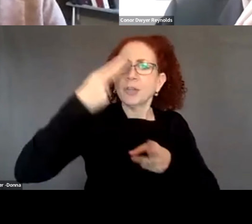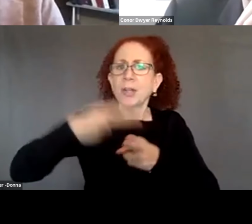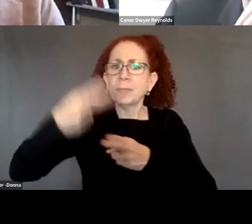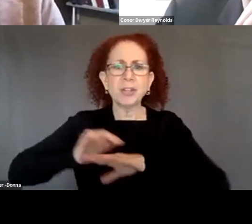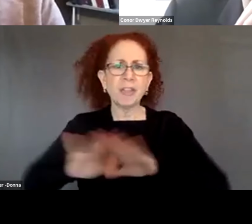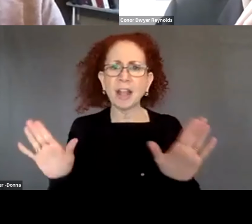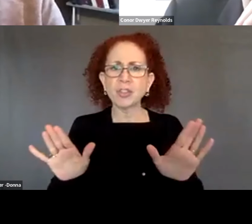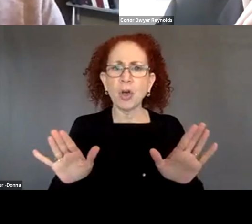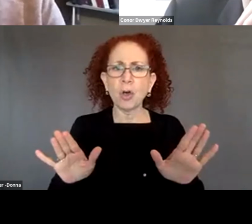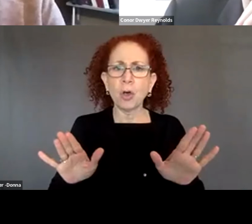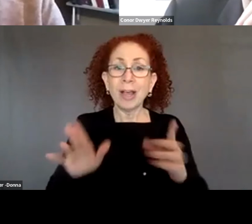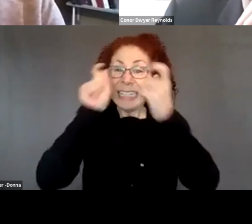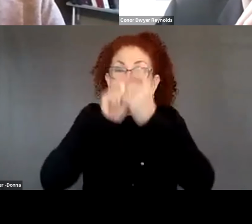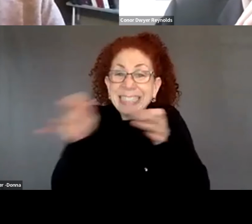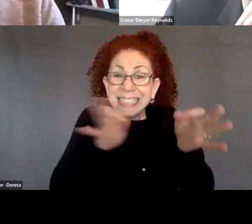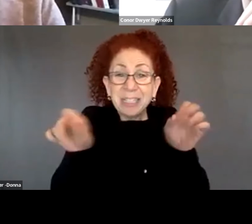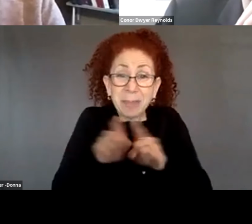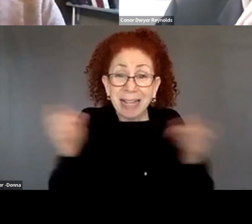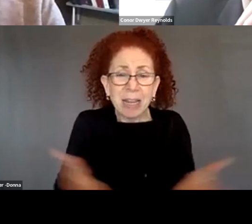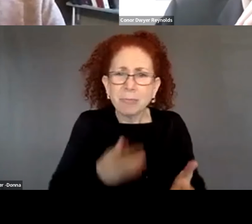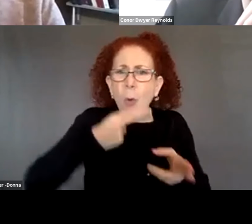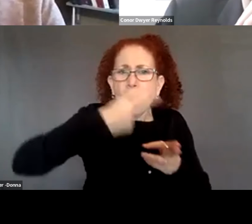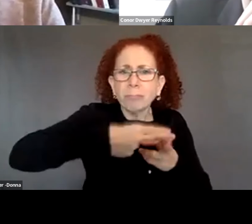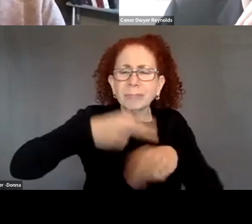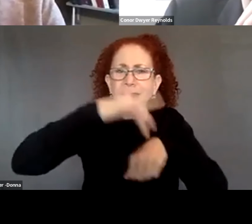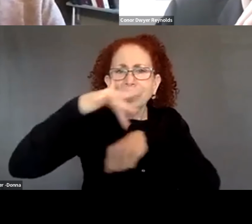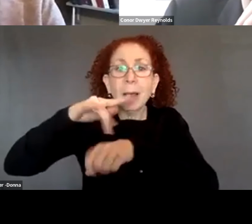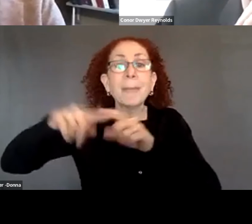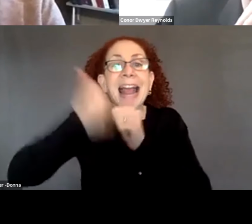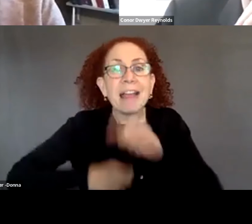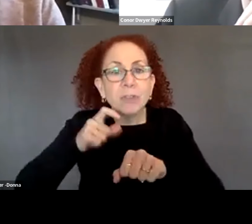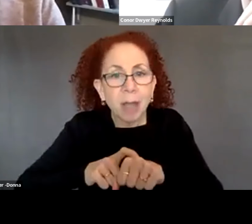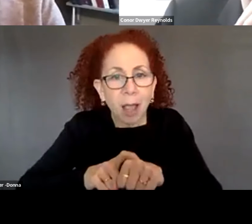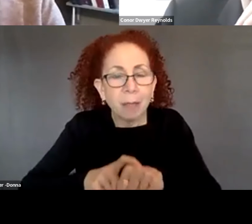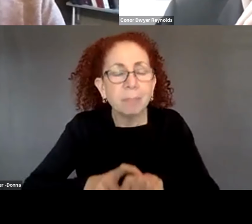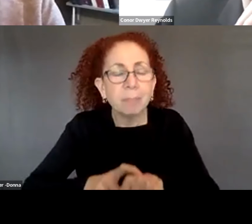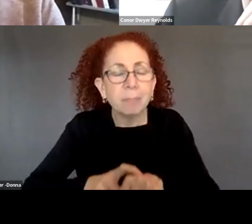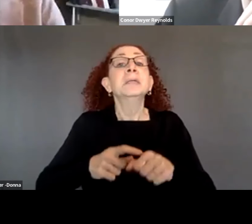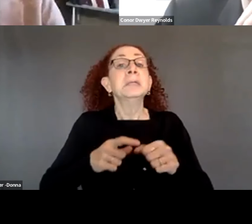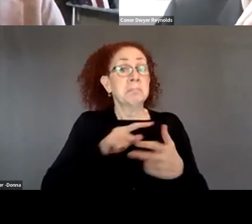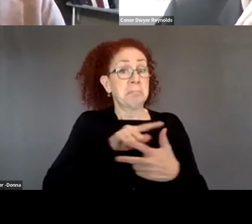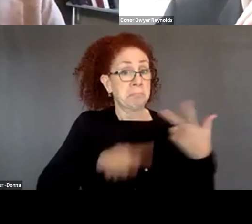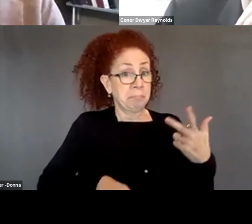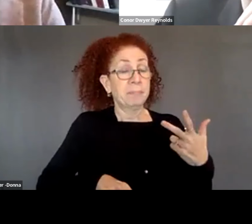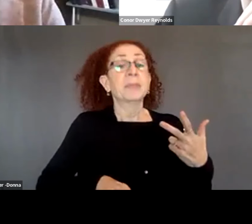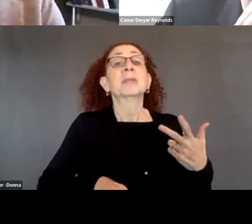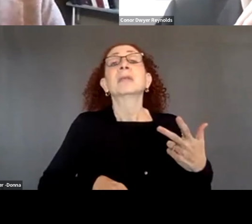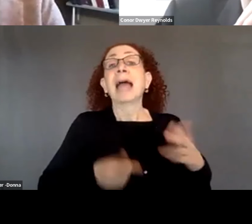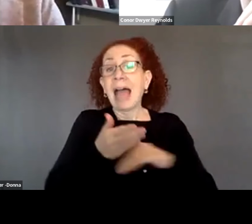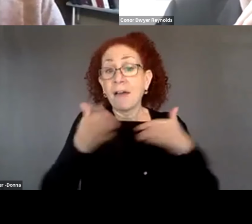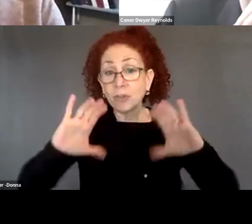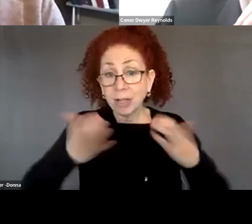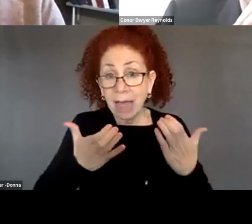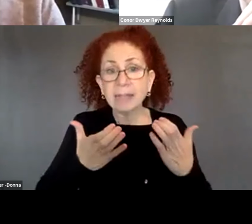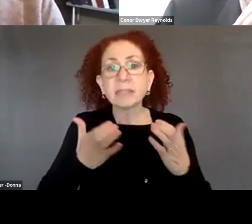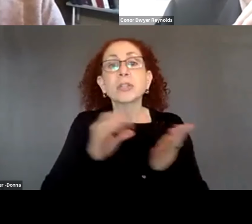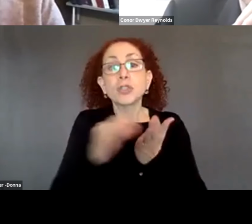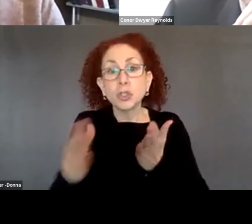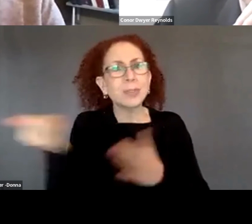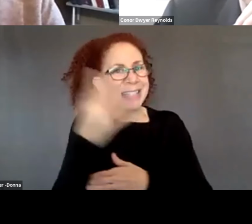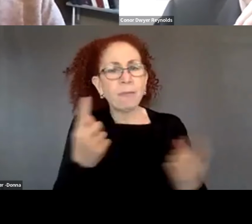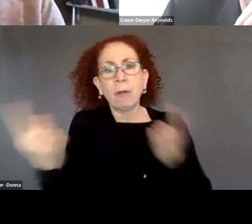of details I've shared here today. And yet every single time, numerous students come to talk to me about what an impact it had for them